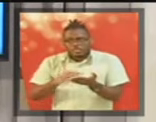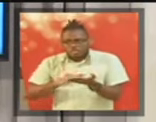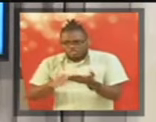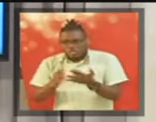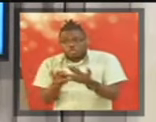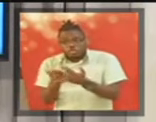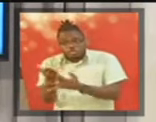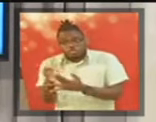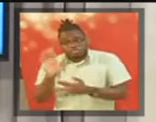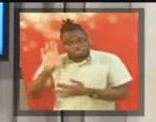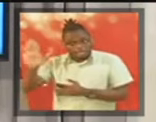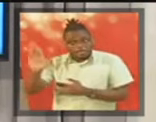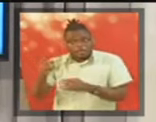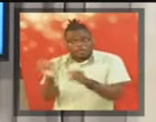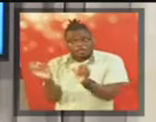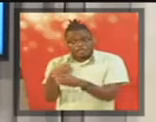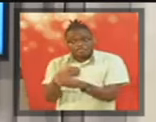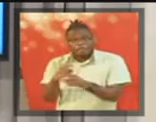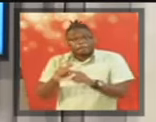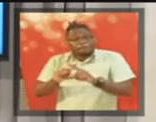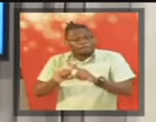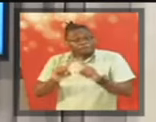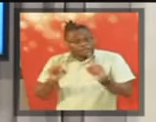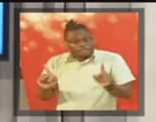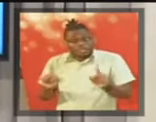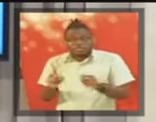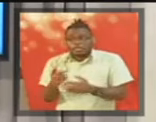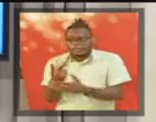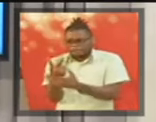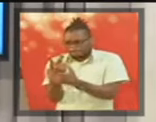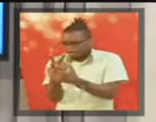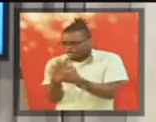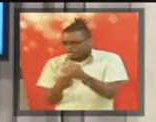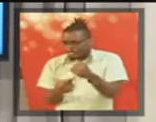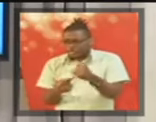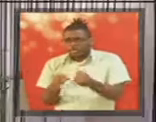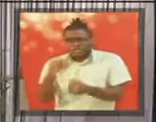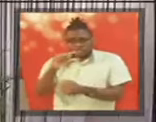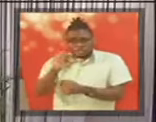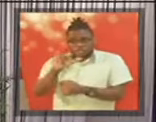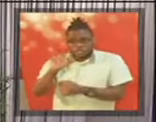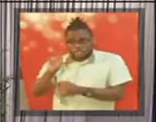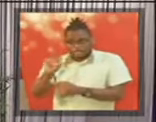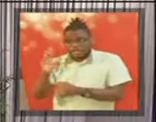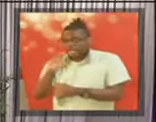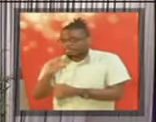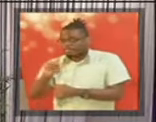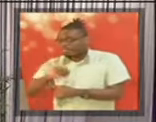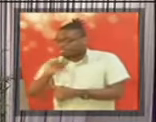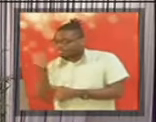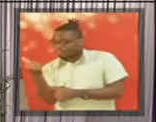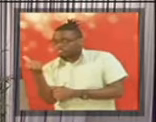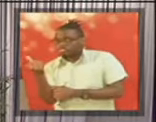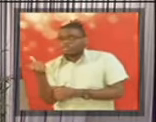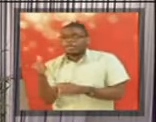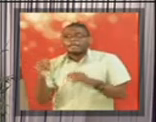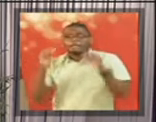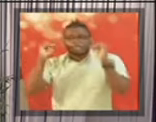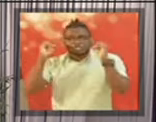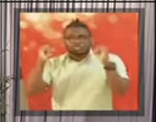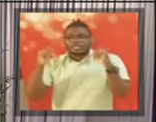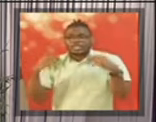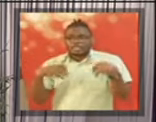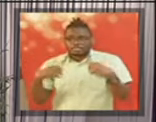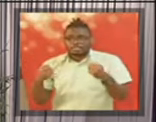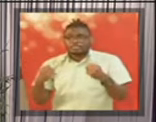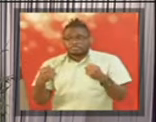noted both of them, both for the gyms and the surfing, coming into the Ministry of Health. Okay, thank you, CMO. And now AZP News, please.